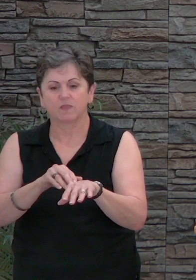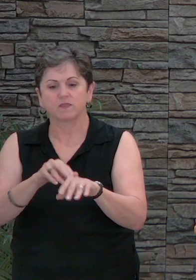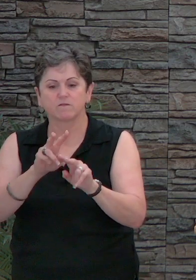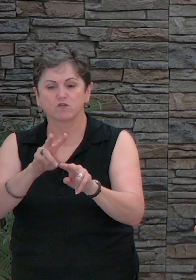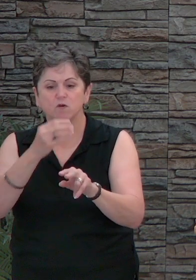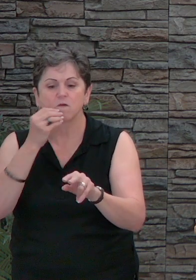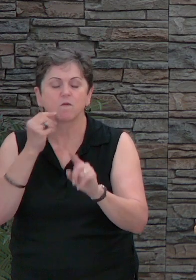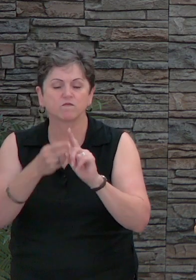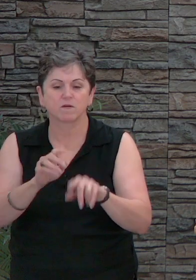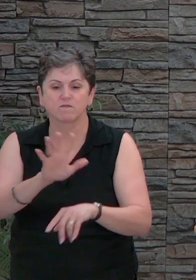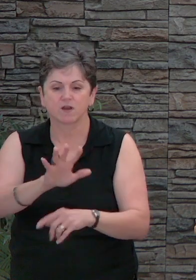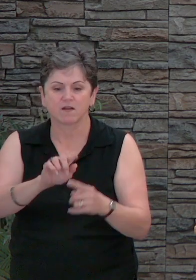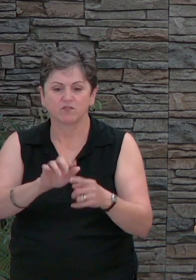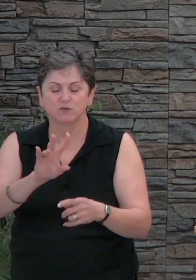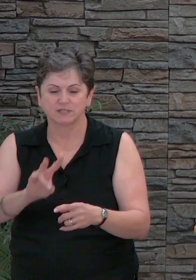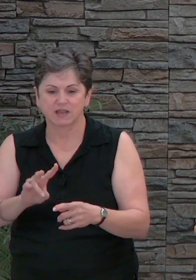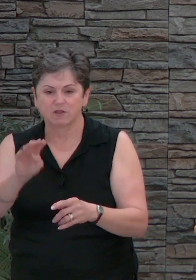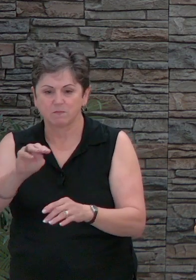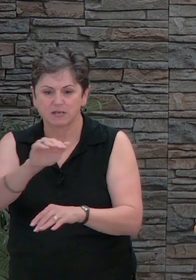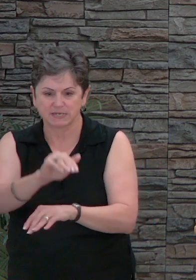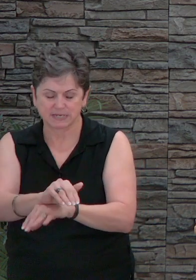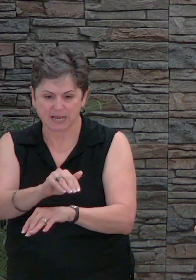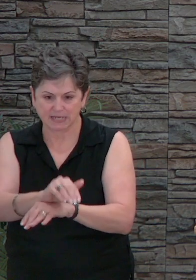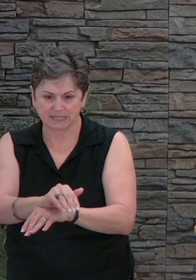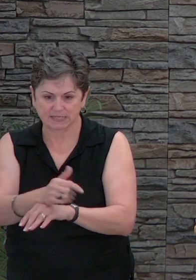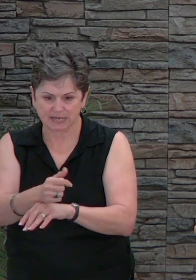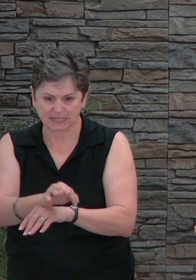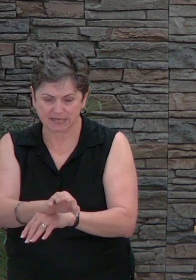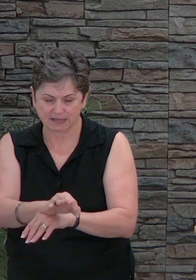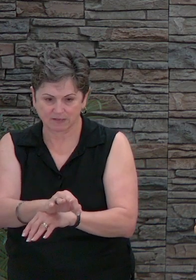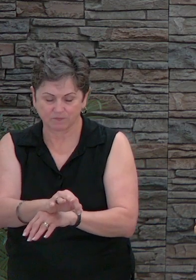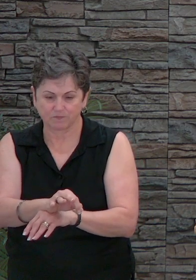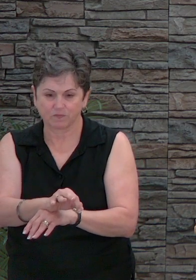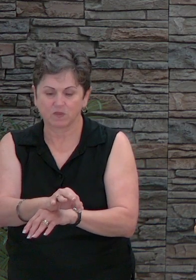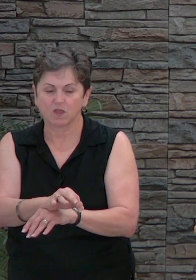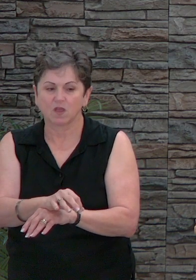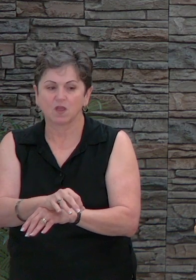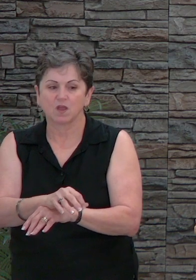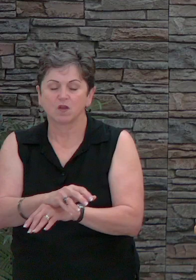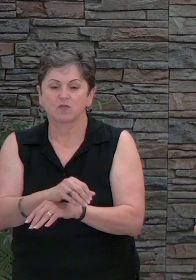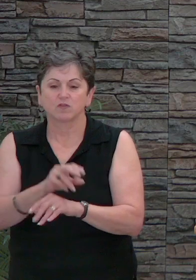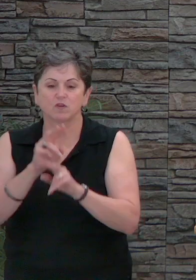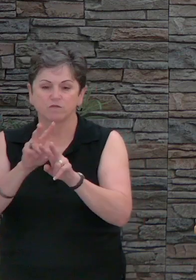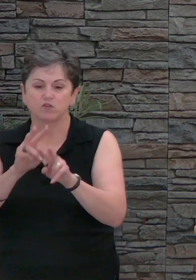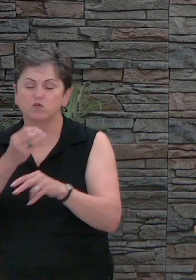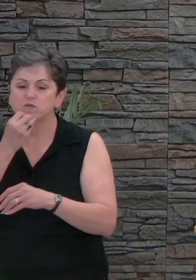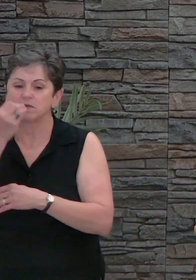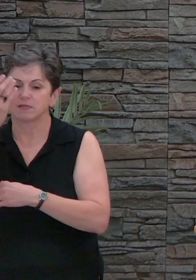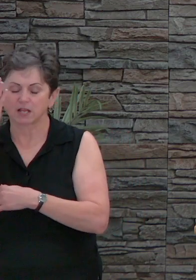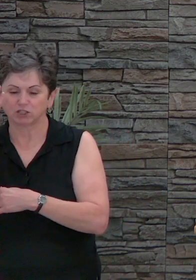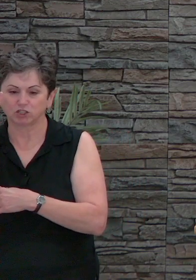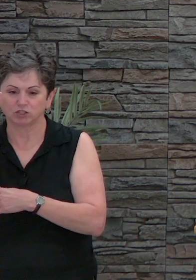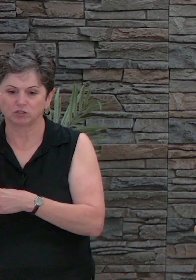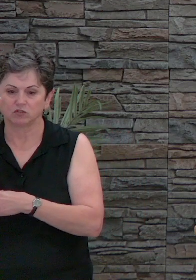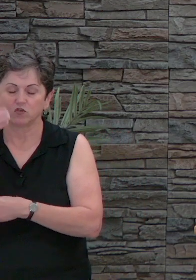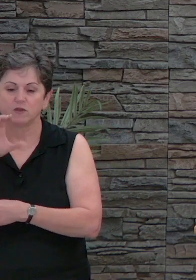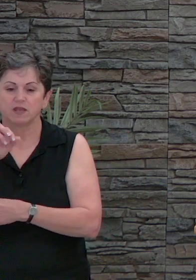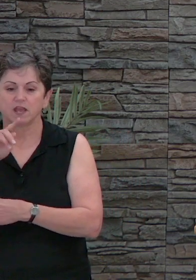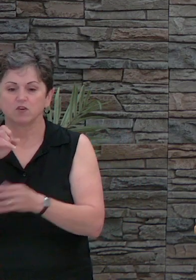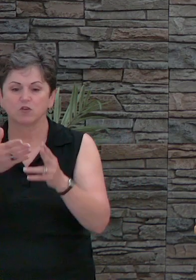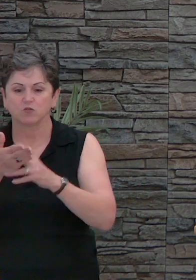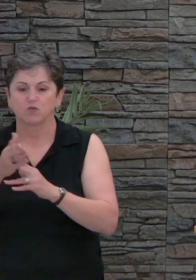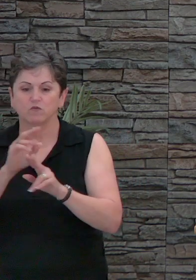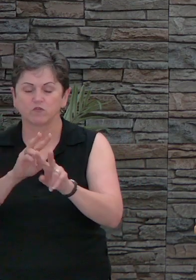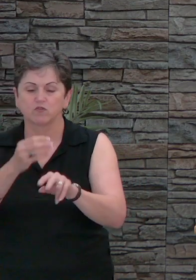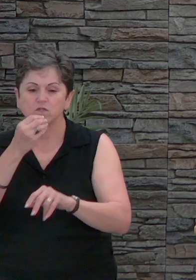will be from 5 to 7 p.m. on Monday the 19th. The funeral lunch will be catered through the